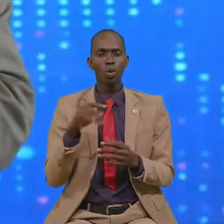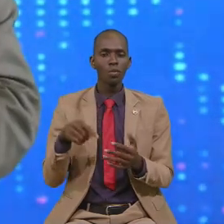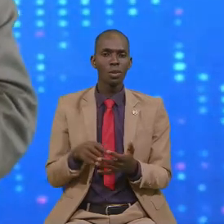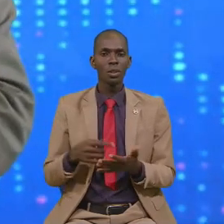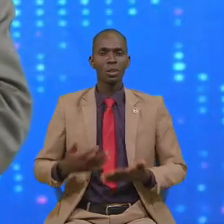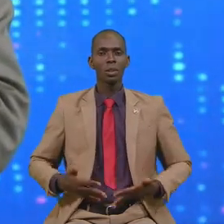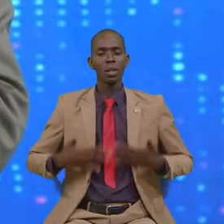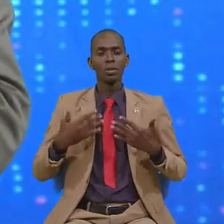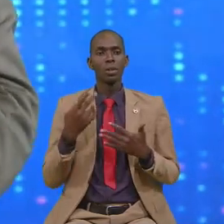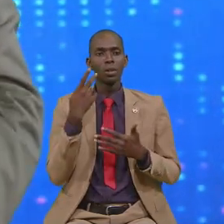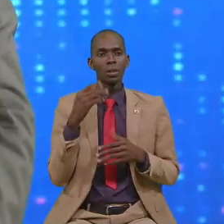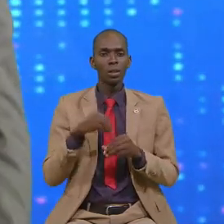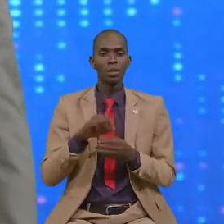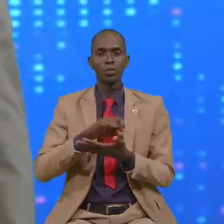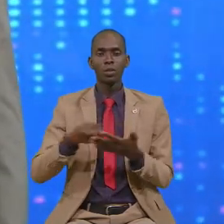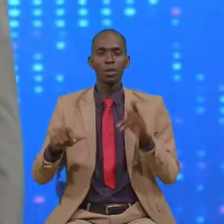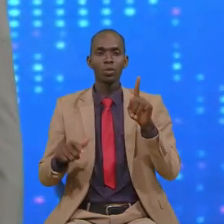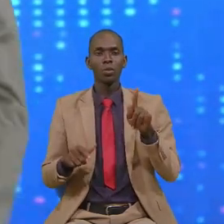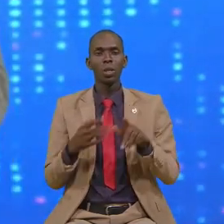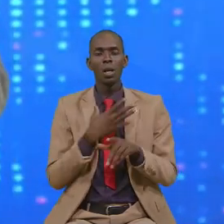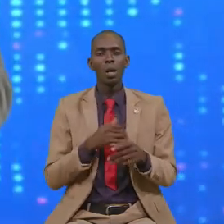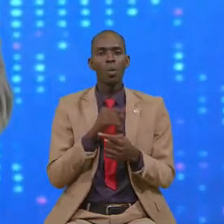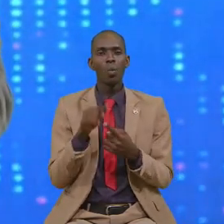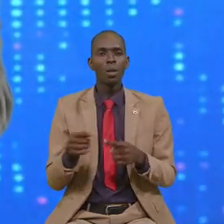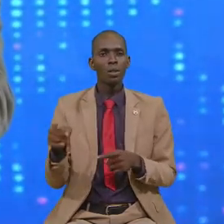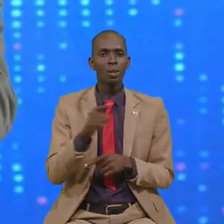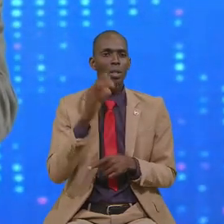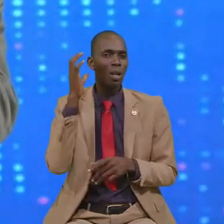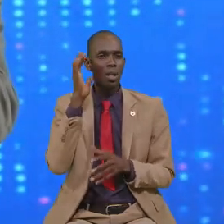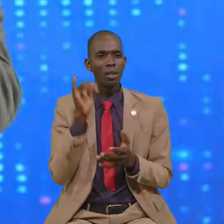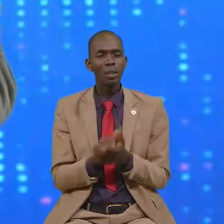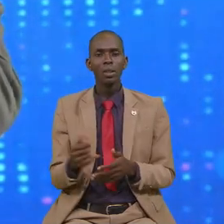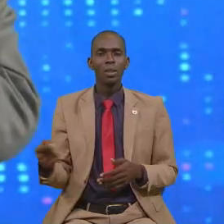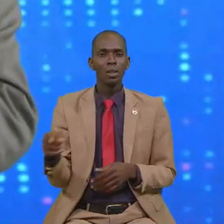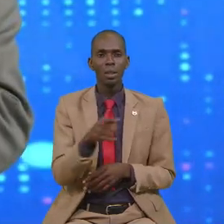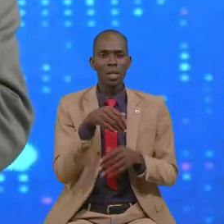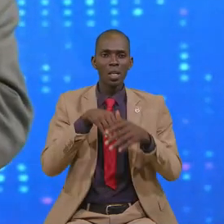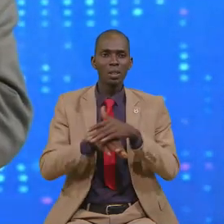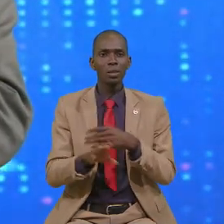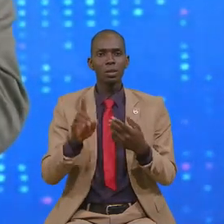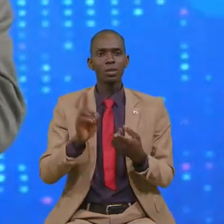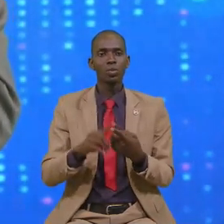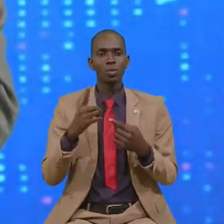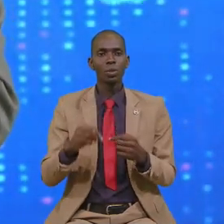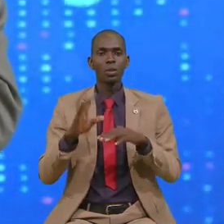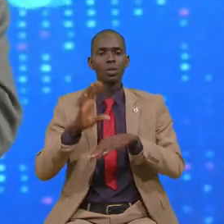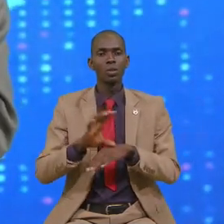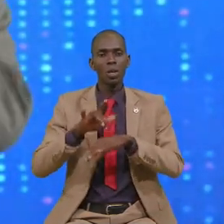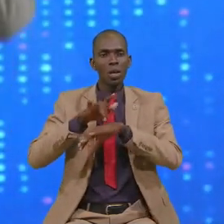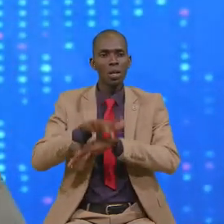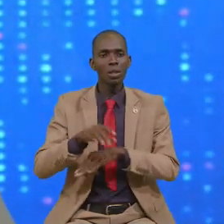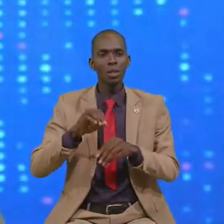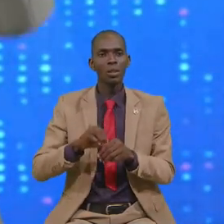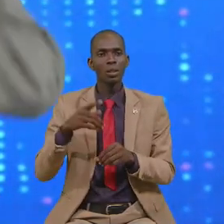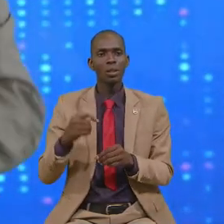21, and when they had that, they entered into the temple early in